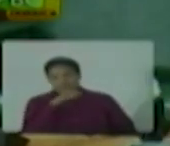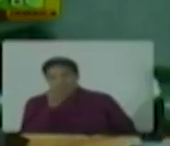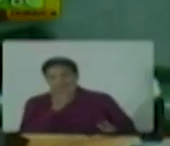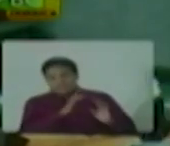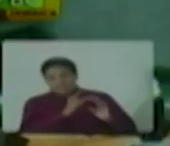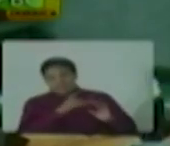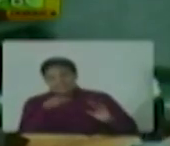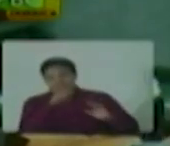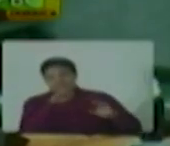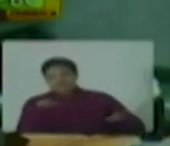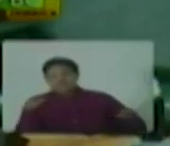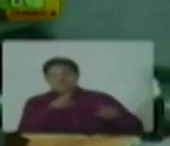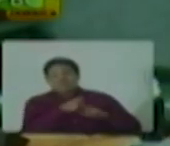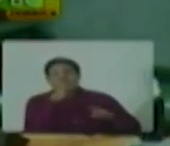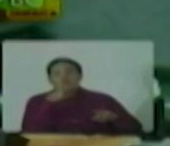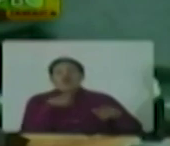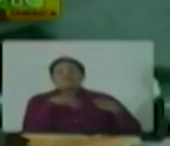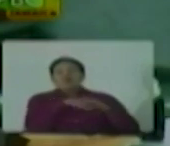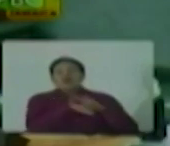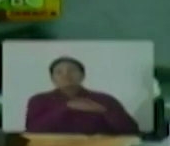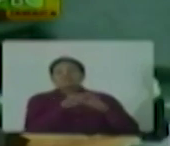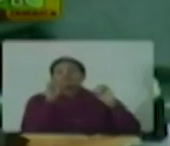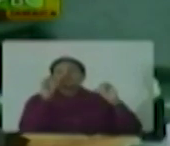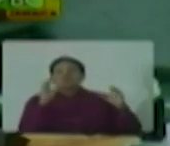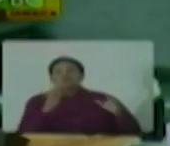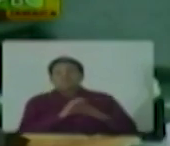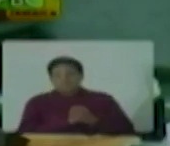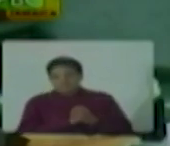these are children who have access to nothing.